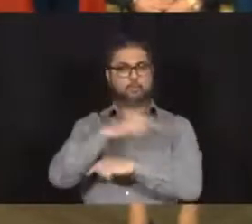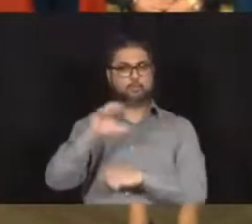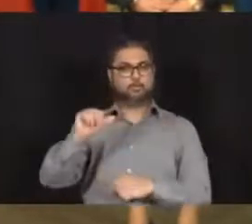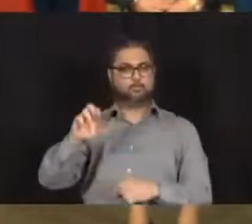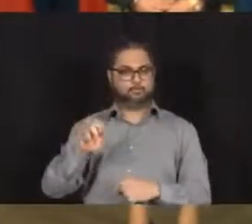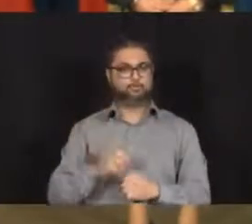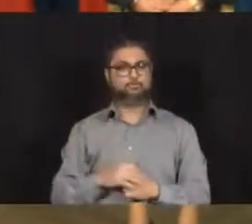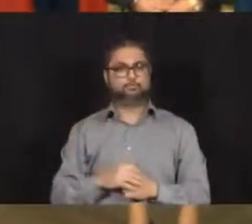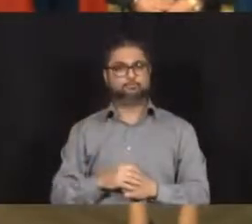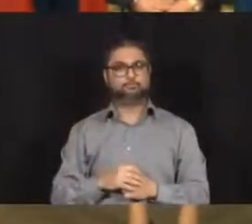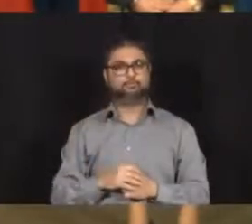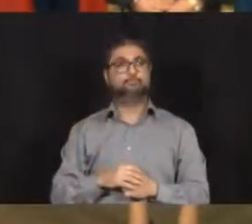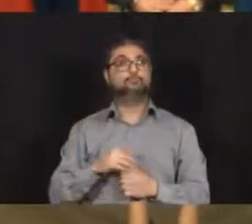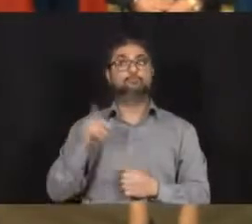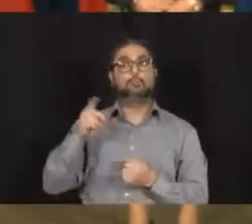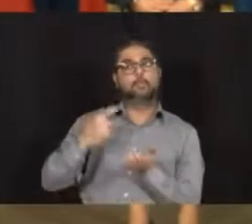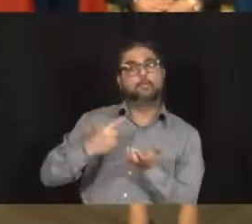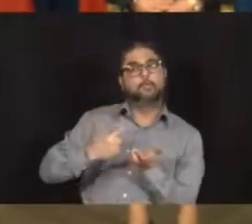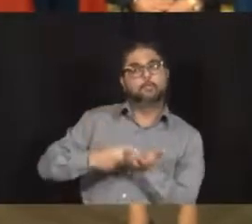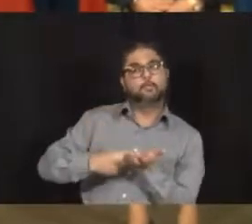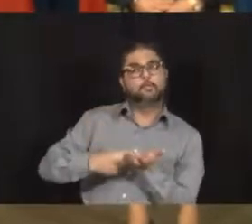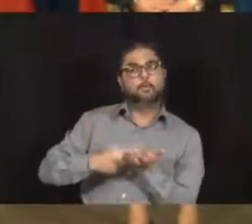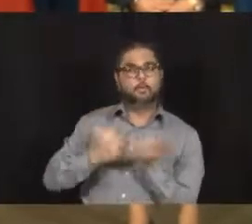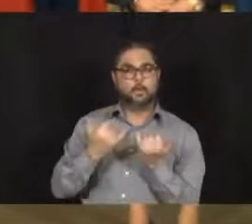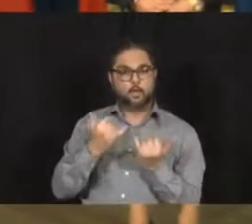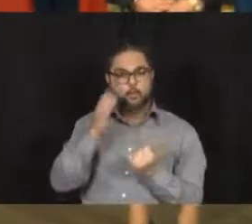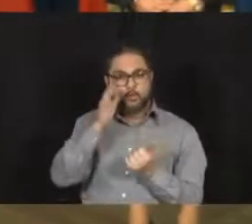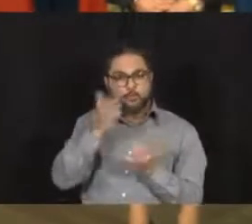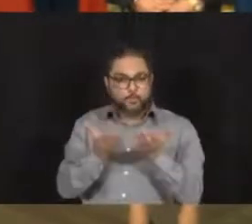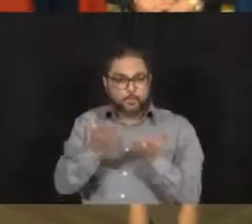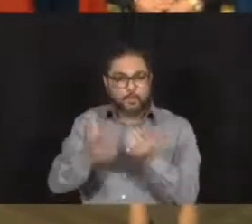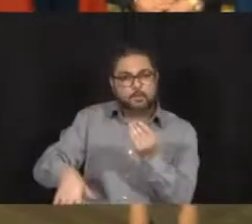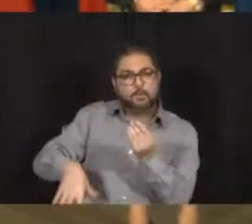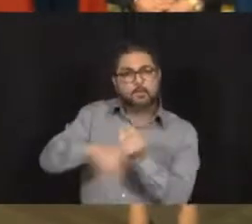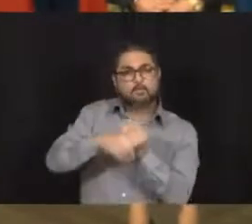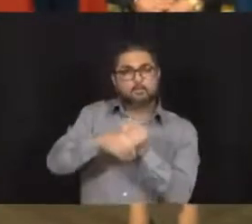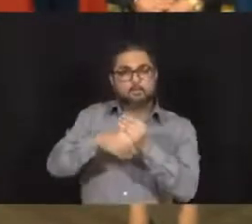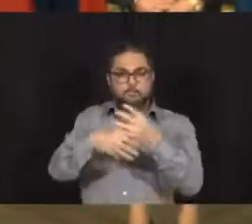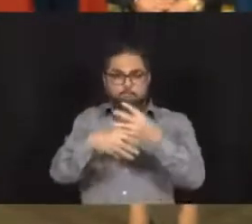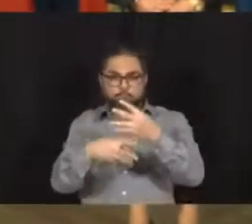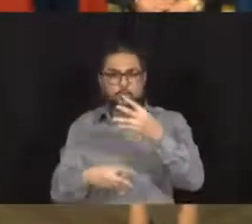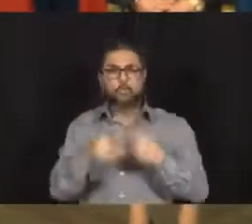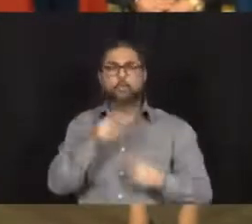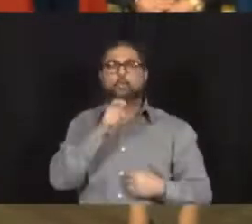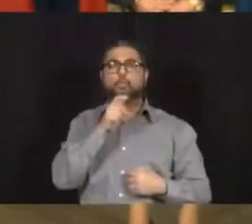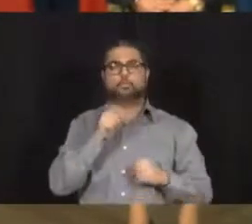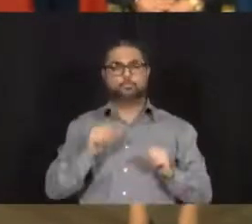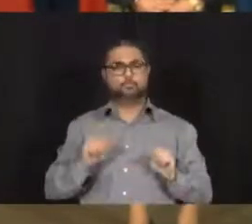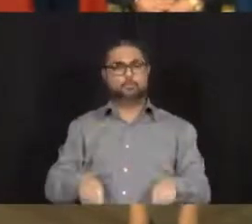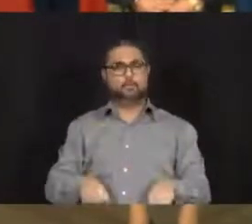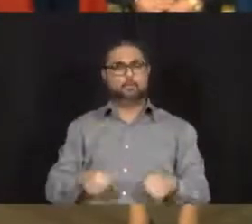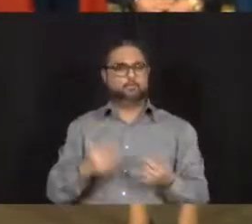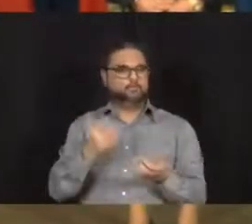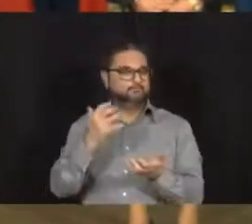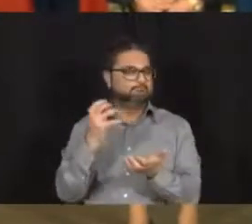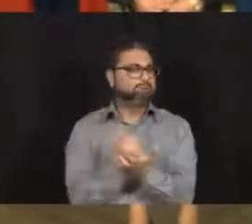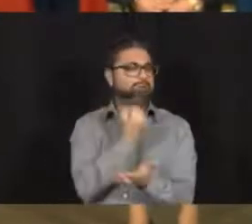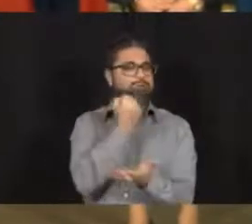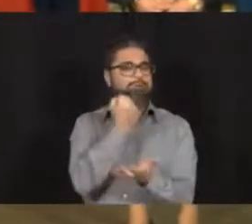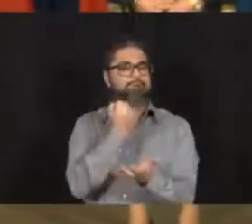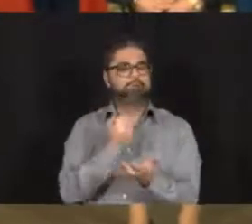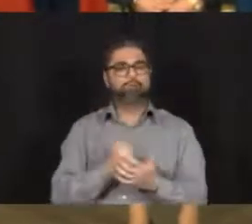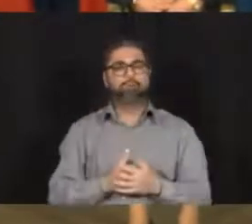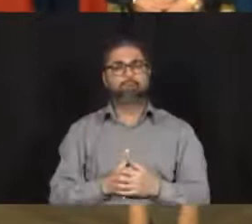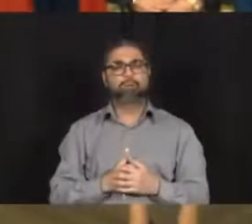are still in the works of expanding that list. And I just wondered when we might see grocery store workers